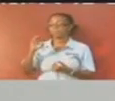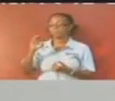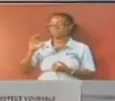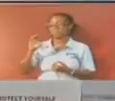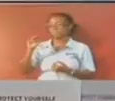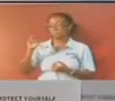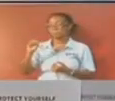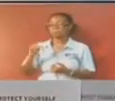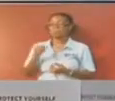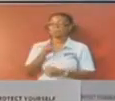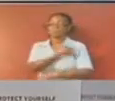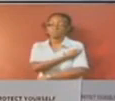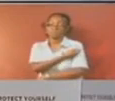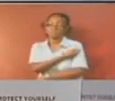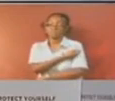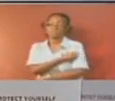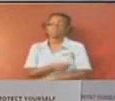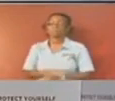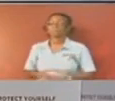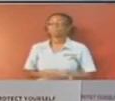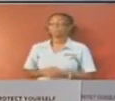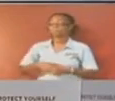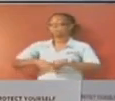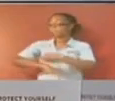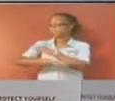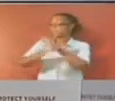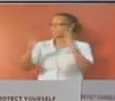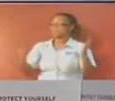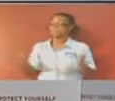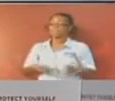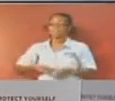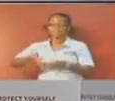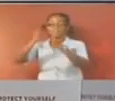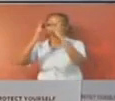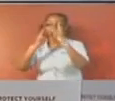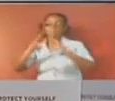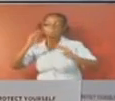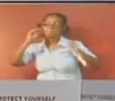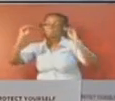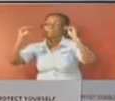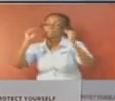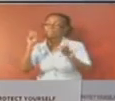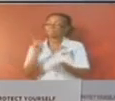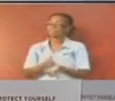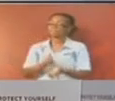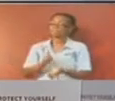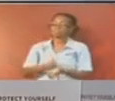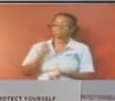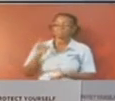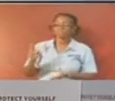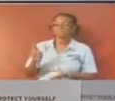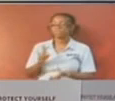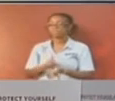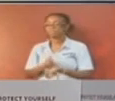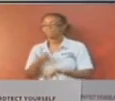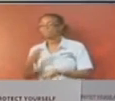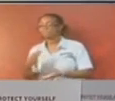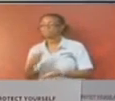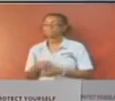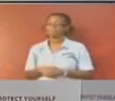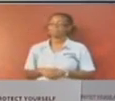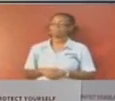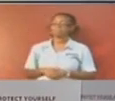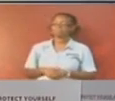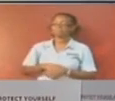vaccines. Hi, good morning to the Honorable Minister. Morning to Dr. Richards, to Dr. Hines, members of the media, members of the viewing and listening public.